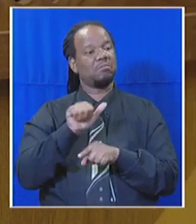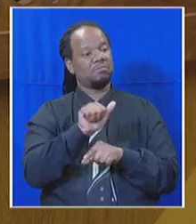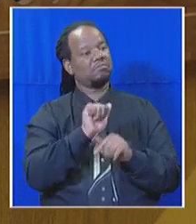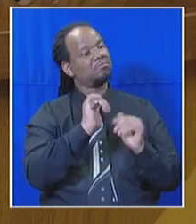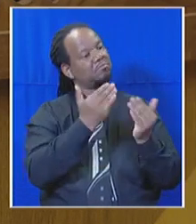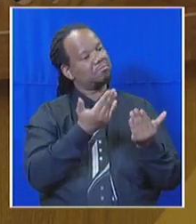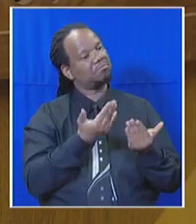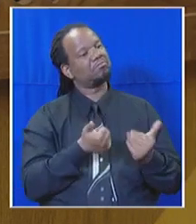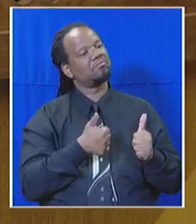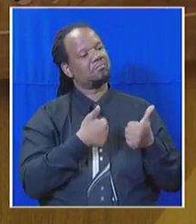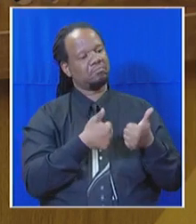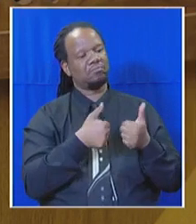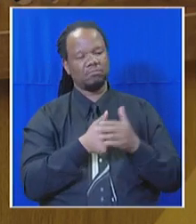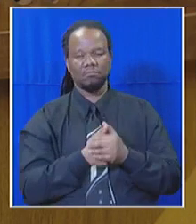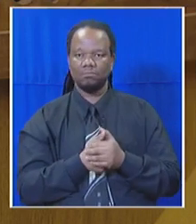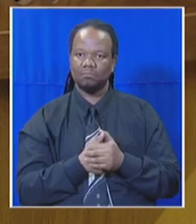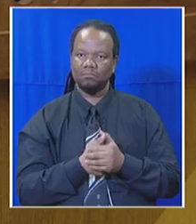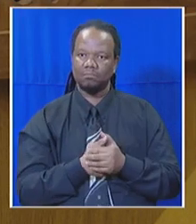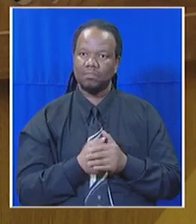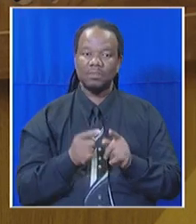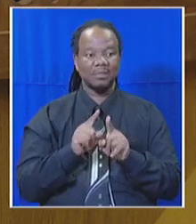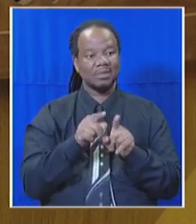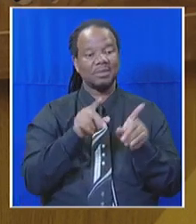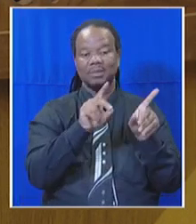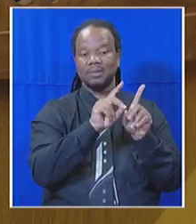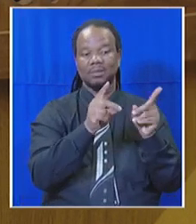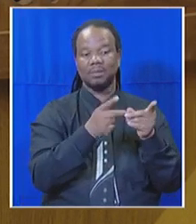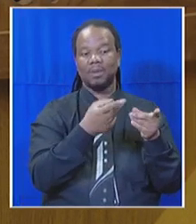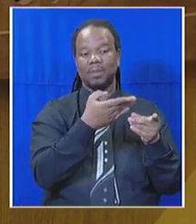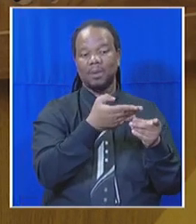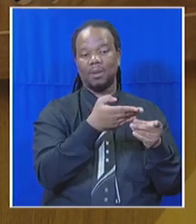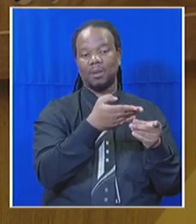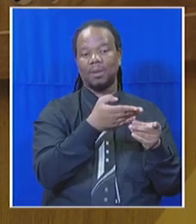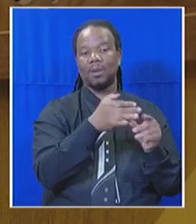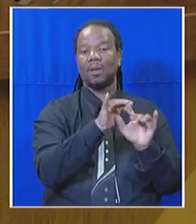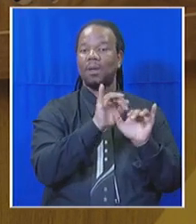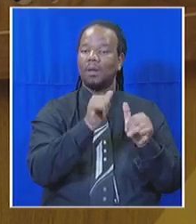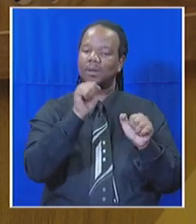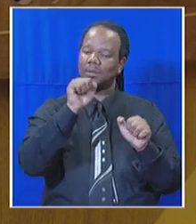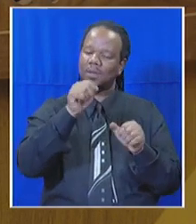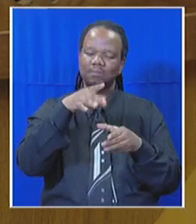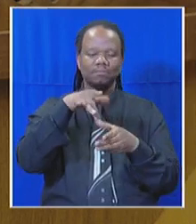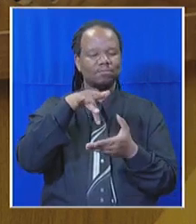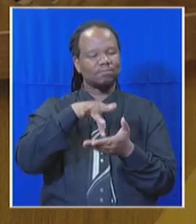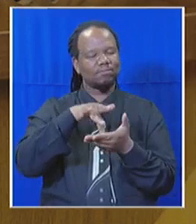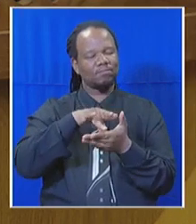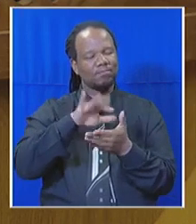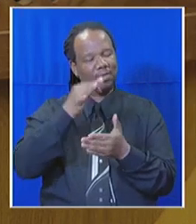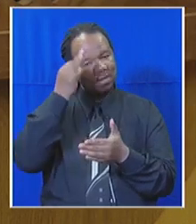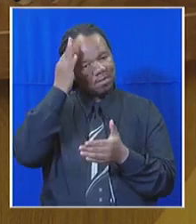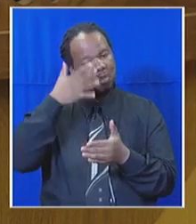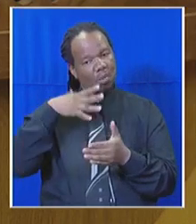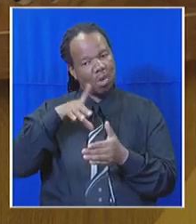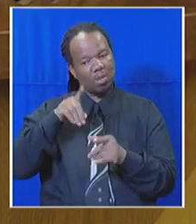finding. Economic development is at the heart of government's effort to create decent work through